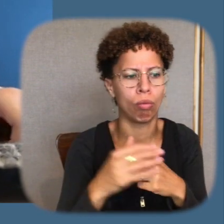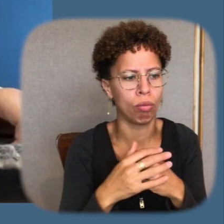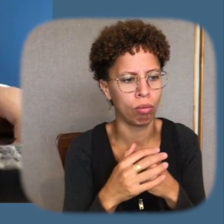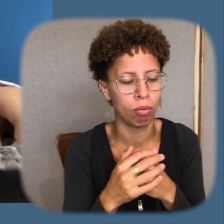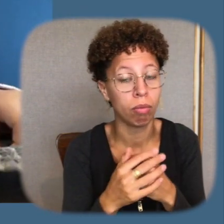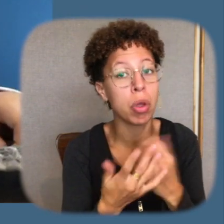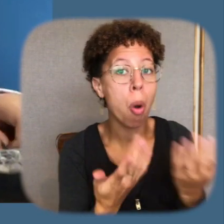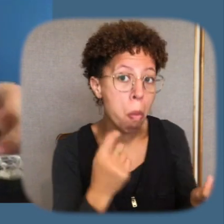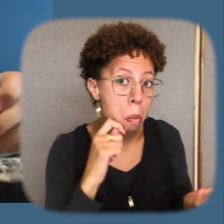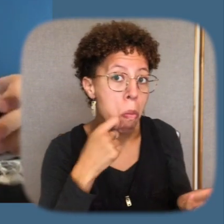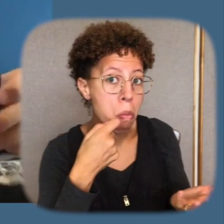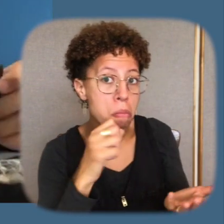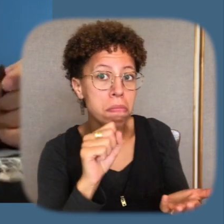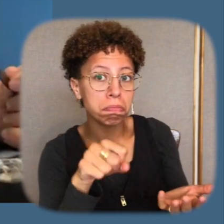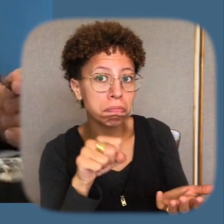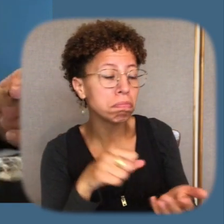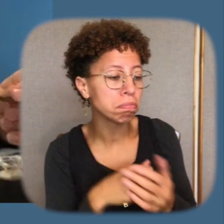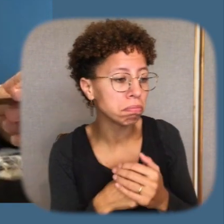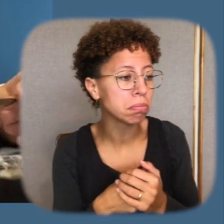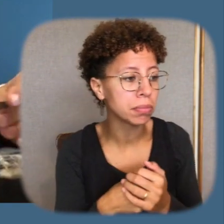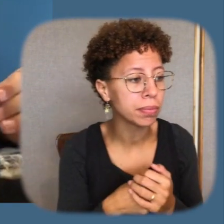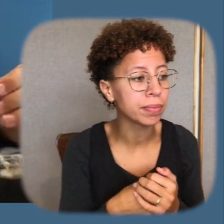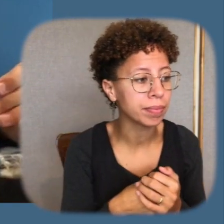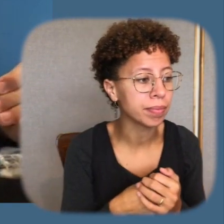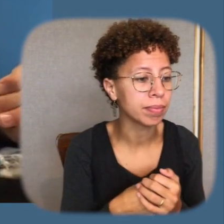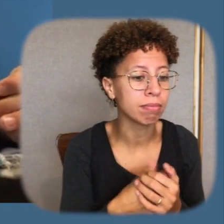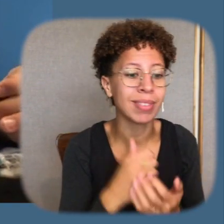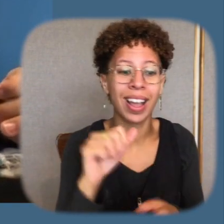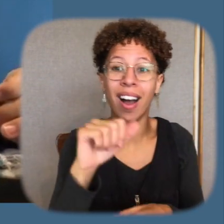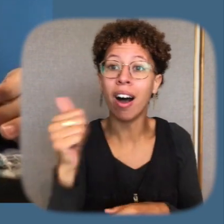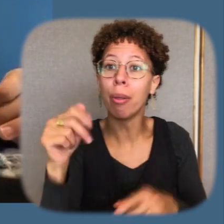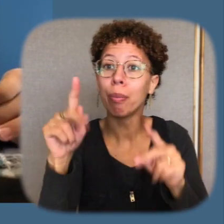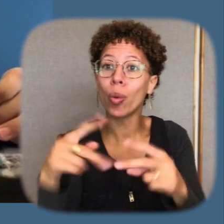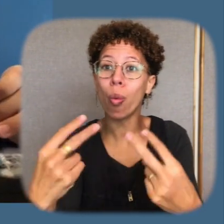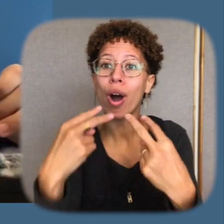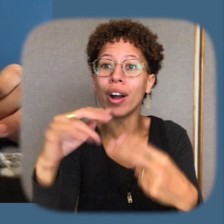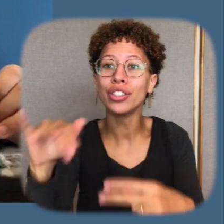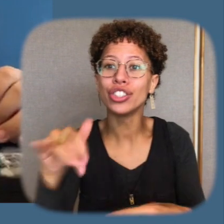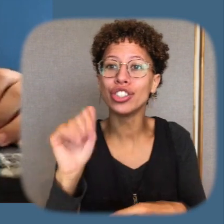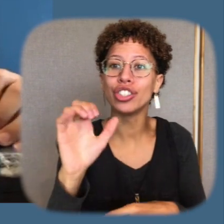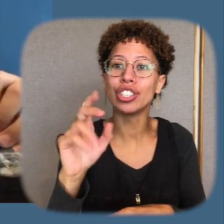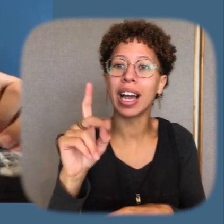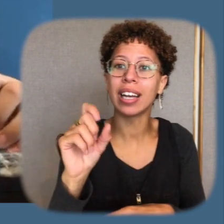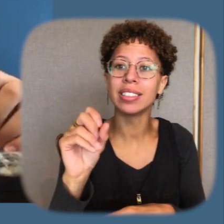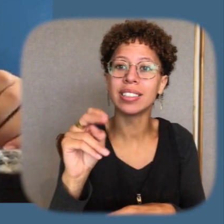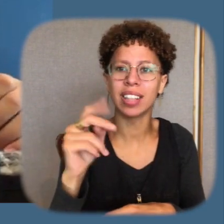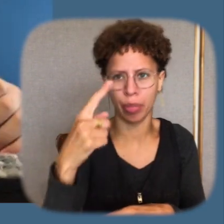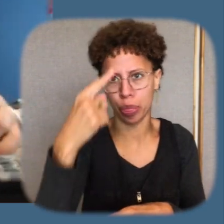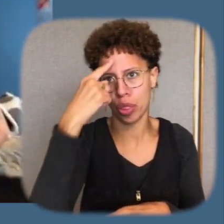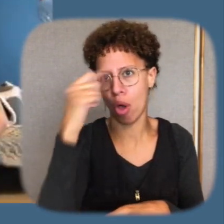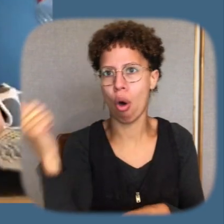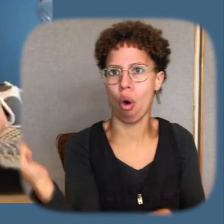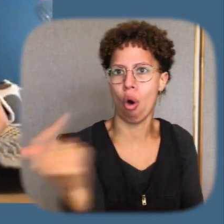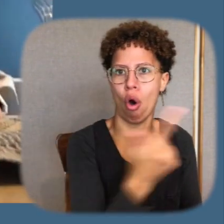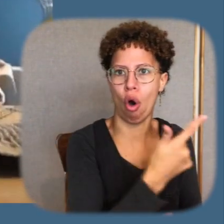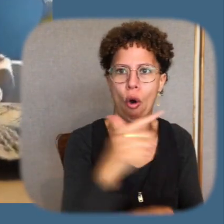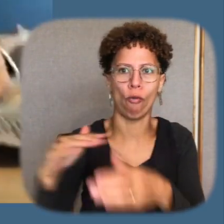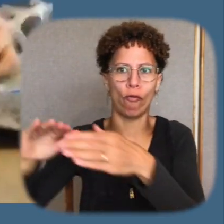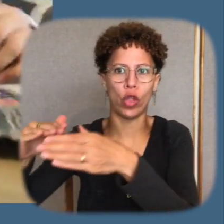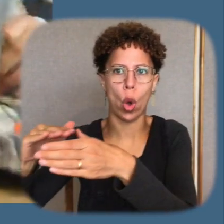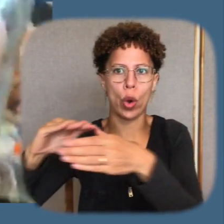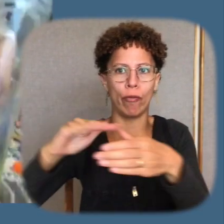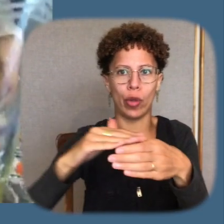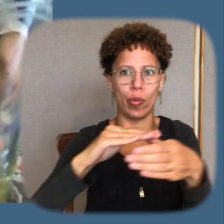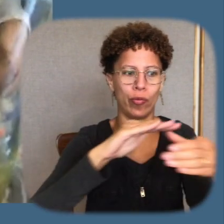okay. Cool. So we also have another friend, Jackson, who thinks that they will all float with the leaves. And Jackson, I think you're